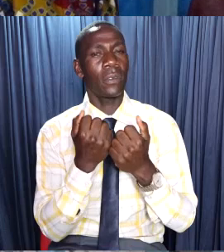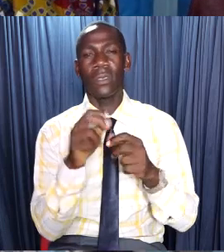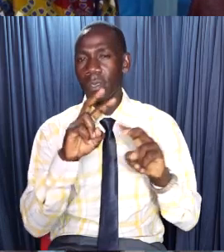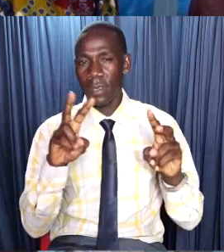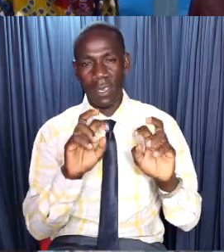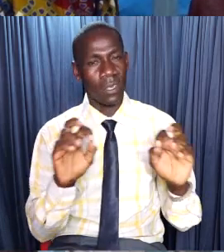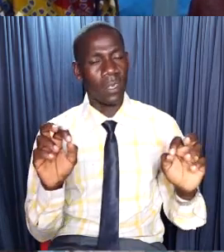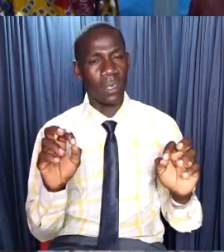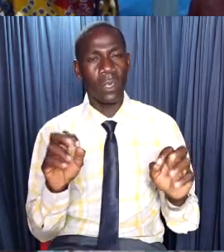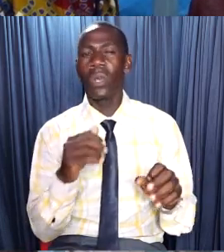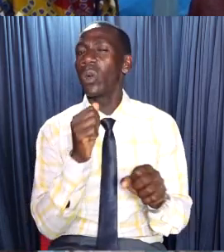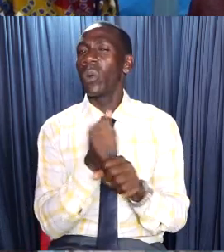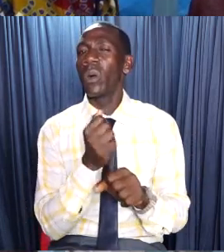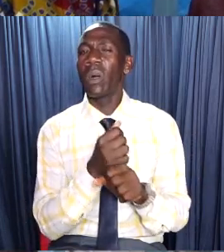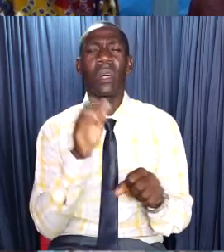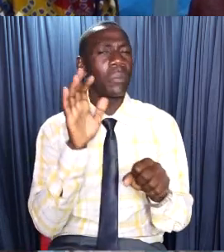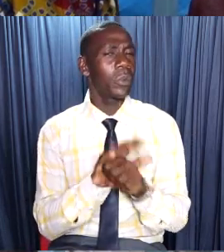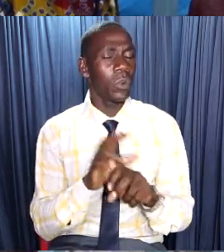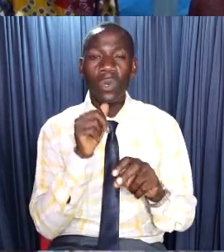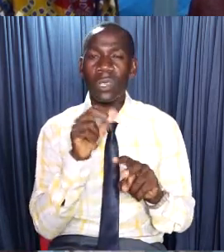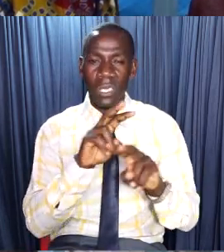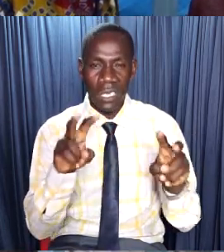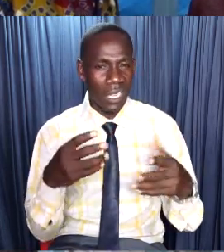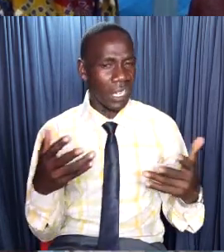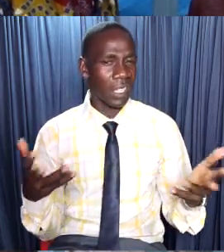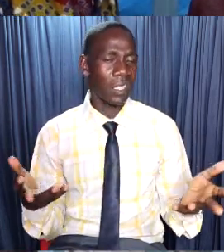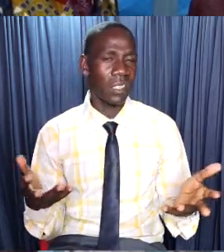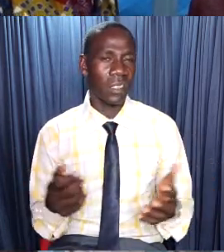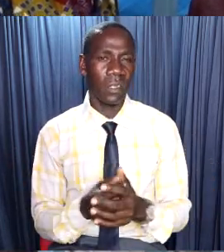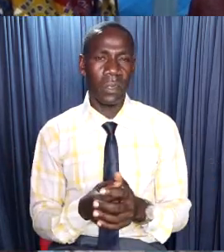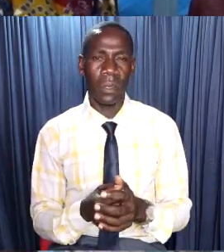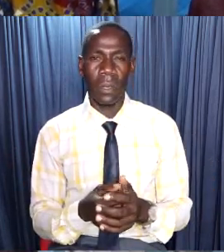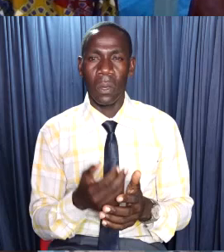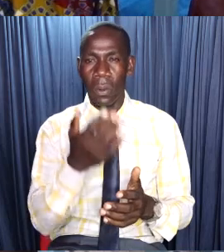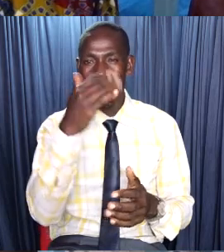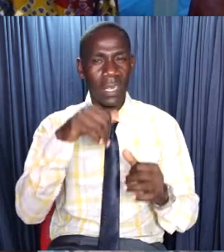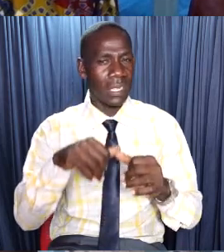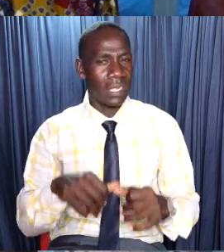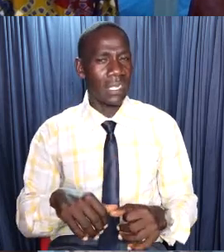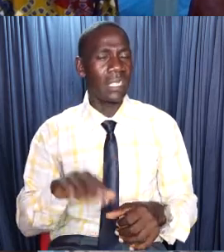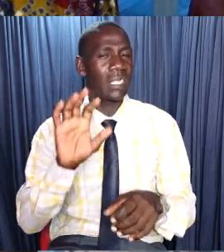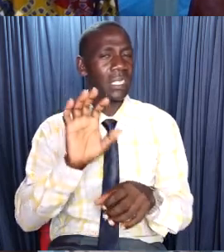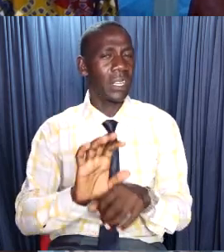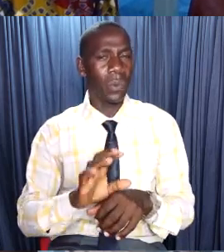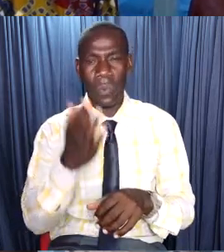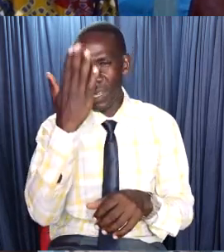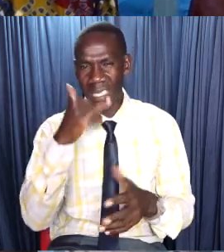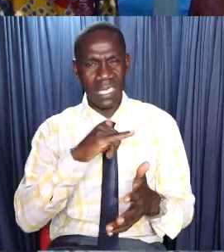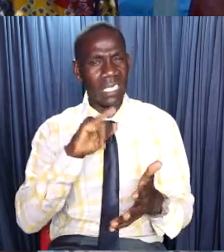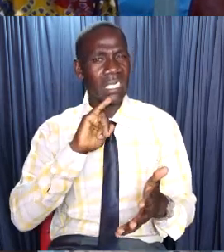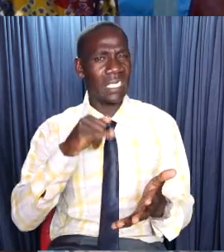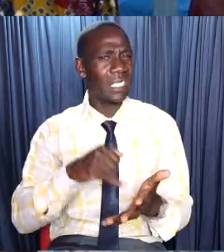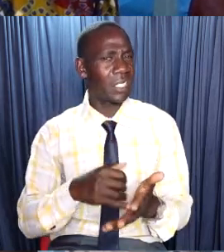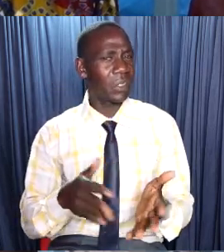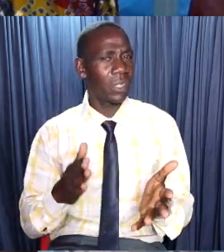saved until now, kazi yote nifanyayo mbona sioni. All the work I do, I am not seeing anything. Mbona kwa kanisa hii mbona iko hivi? How come I've been in this church